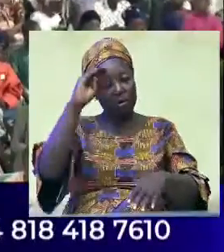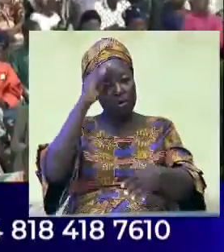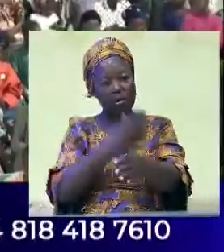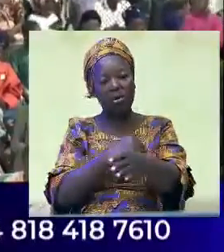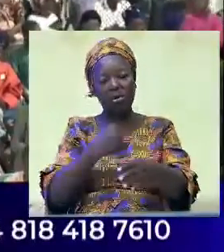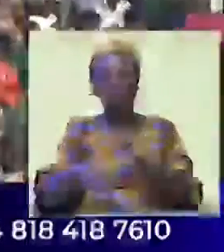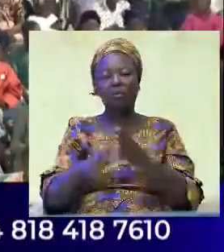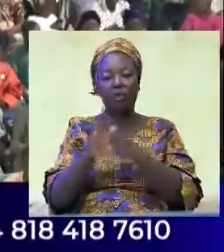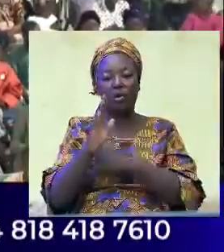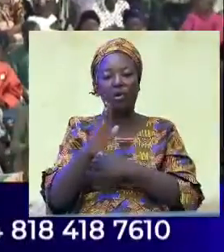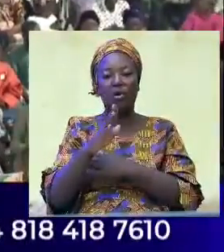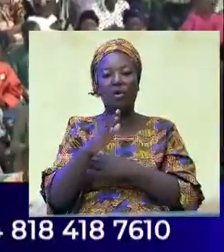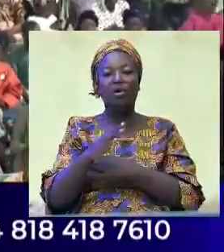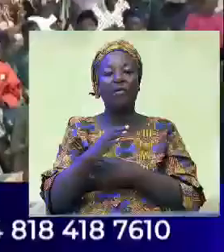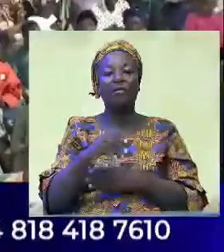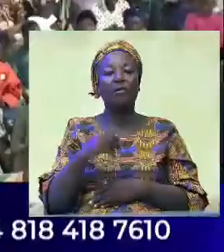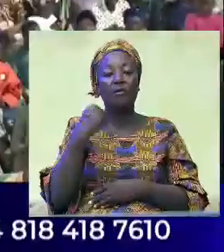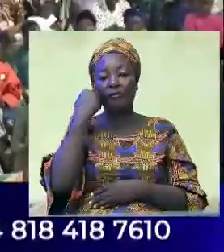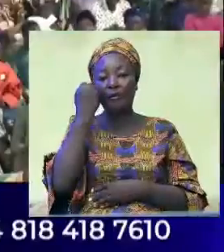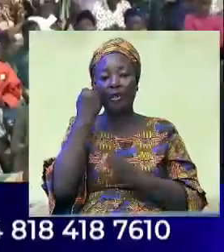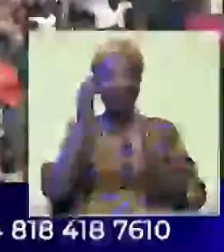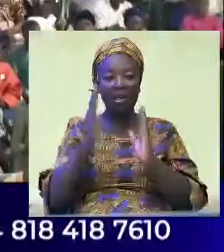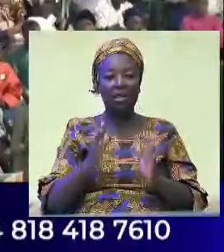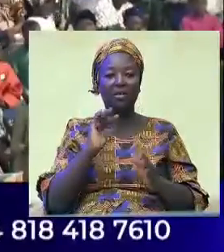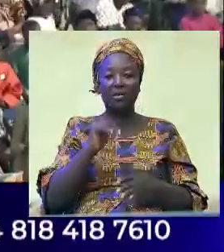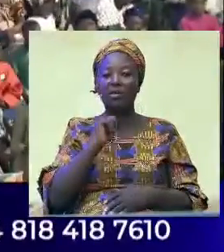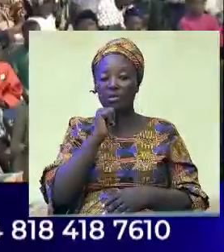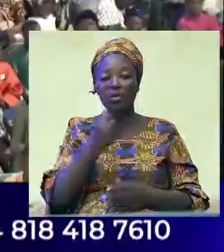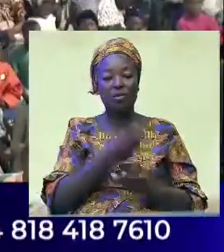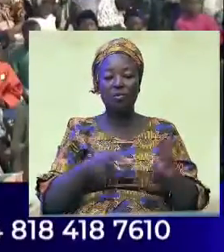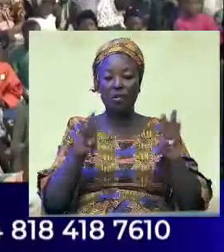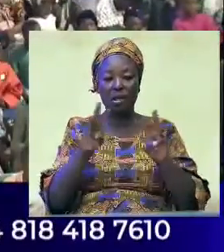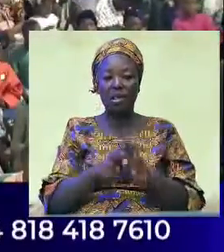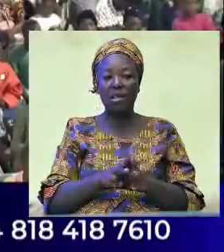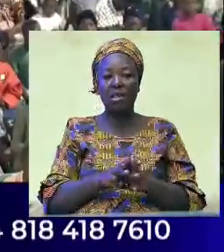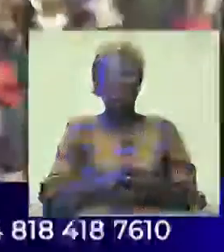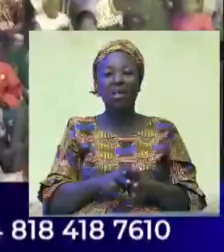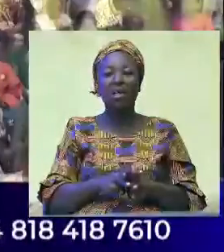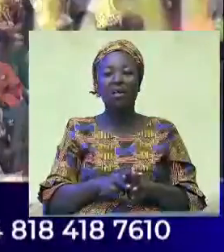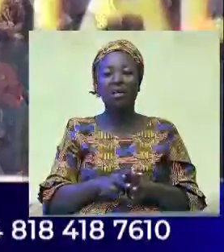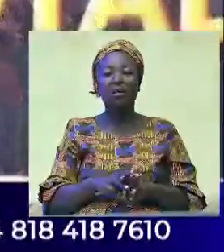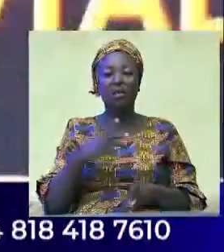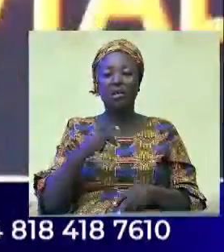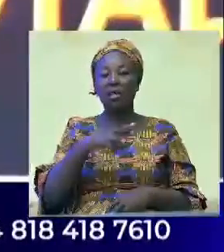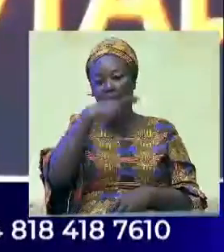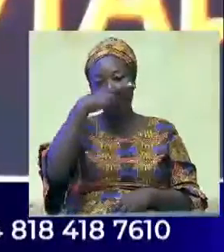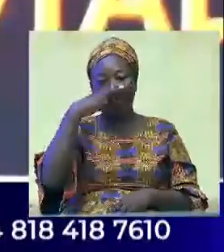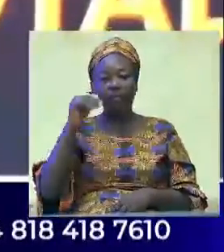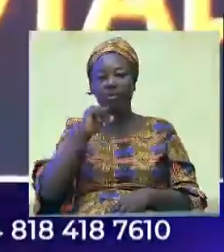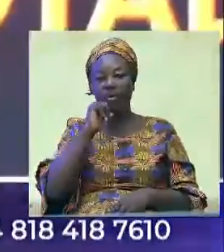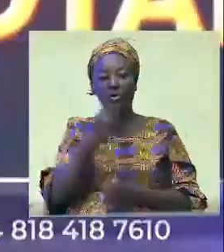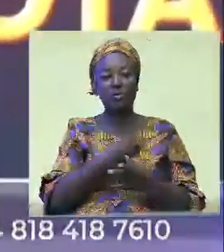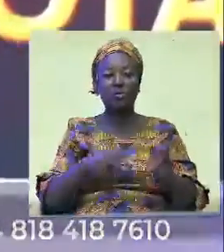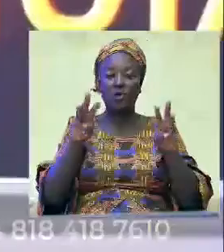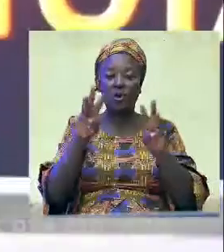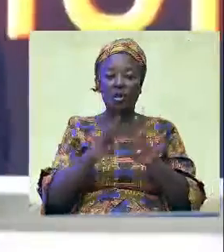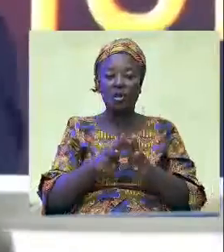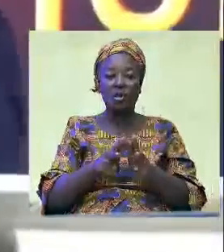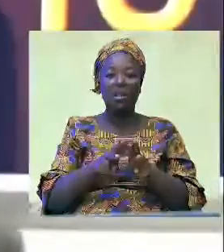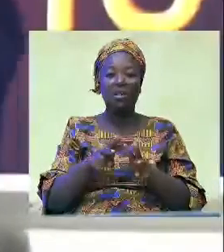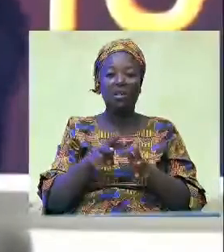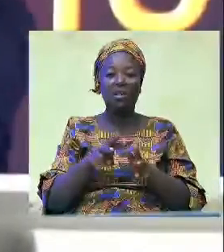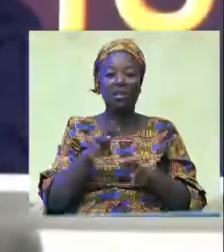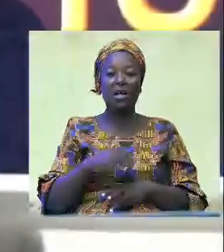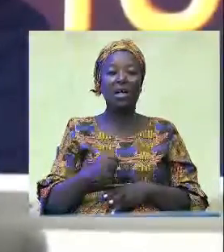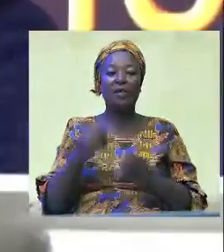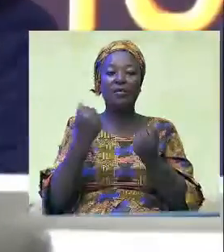The fornicator is not worthy. The adulterer is not worthy. The gambler is not worthy.